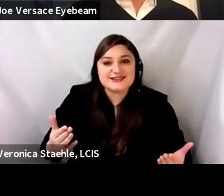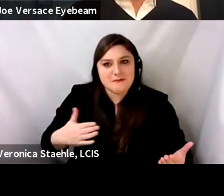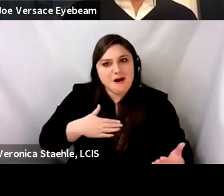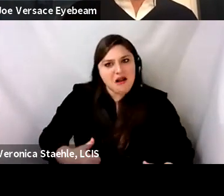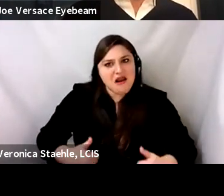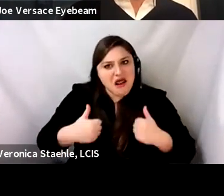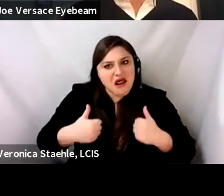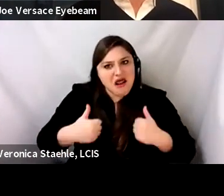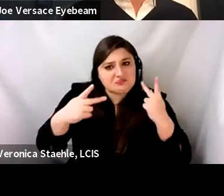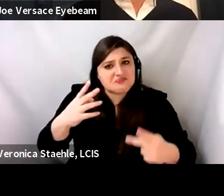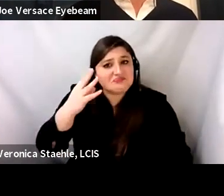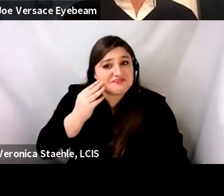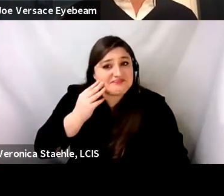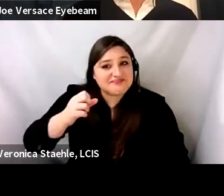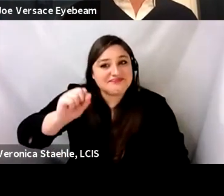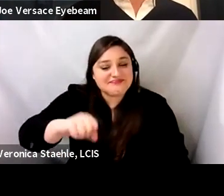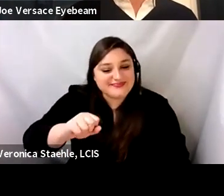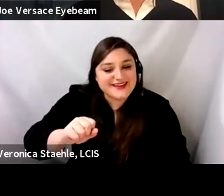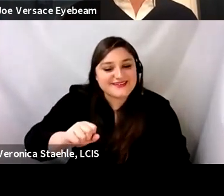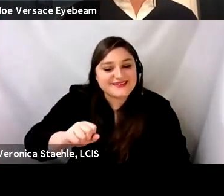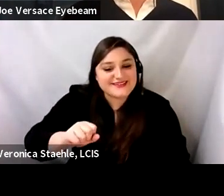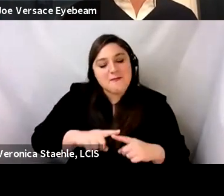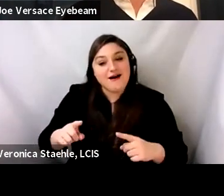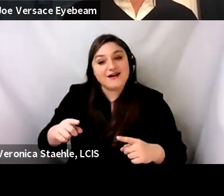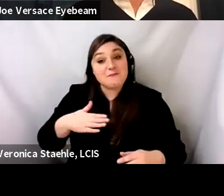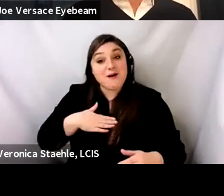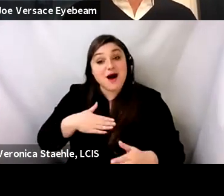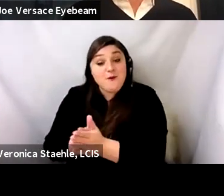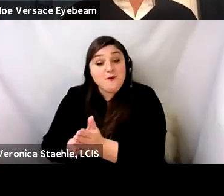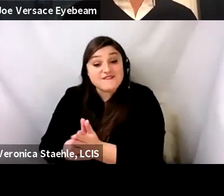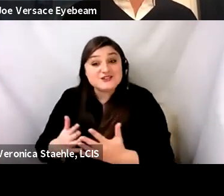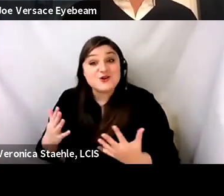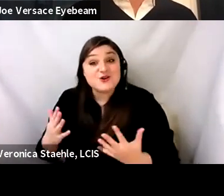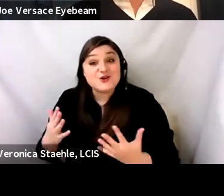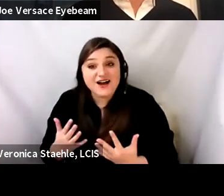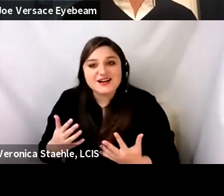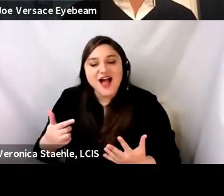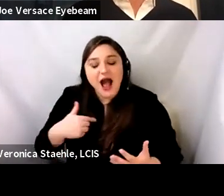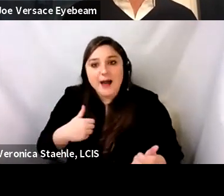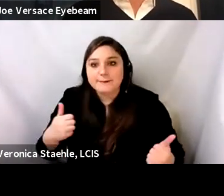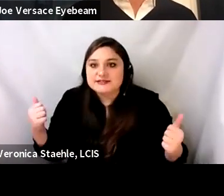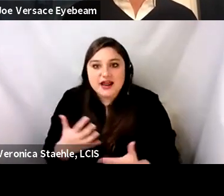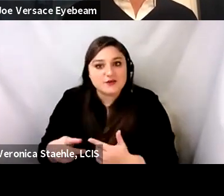constantly. And I joined this board, you know, I'm asked to join a lot of boards.